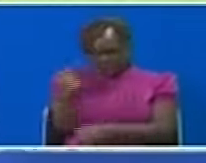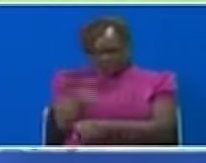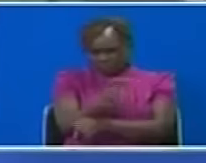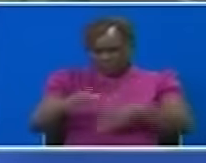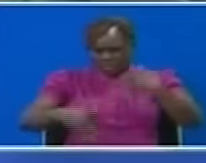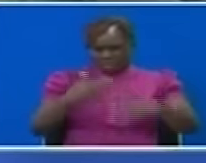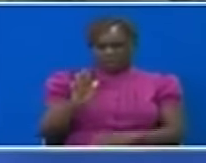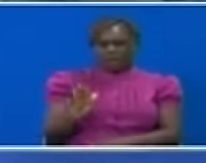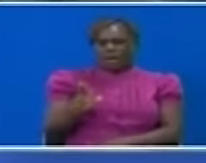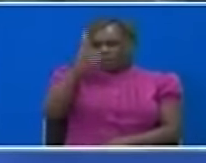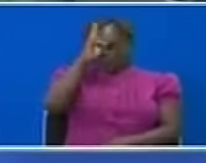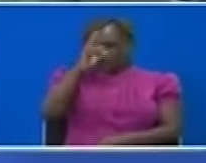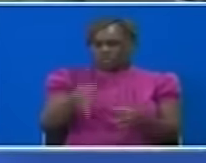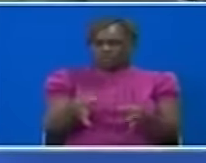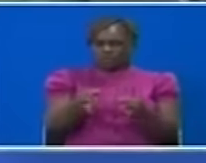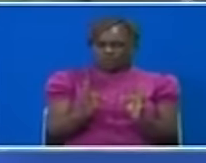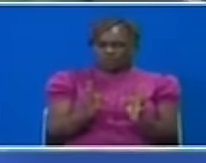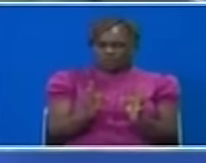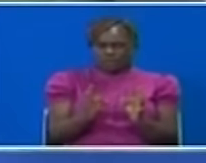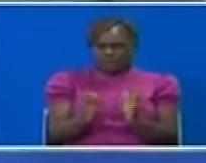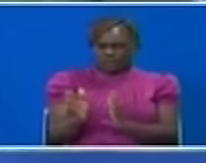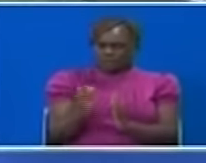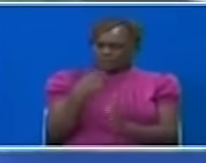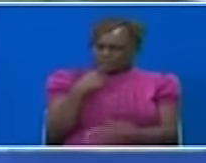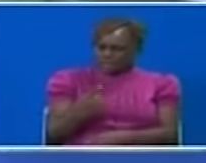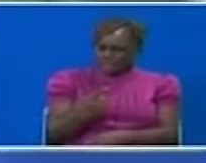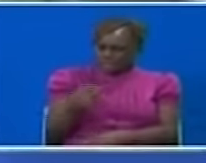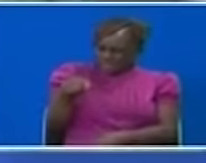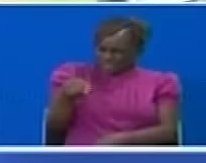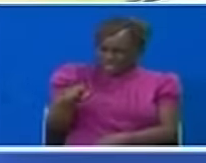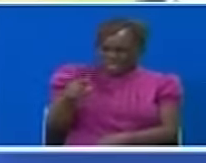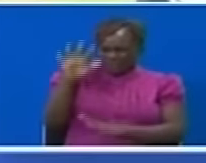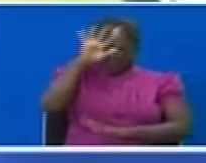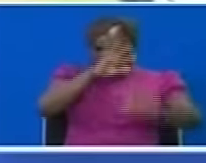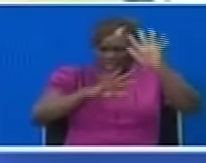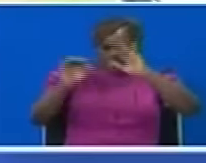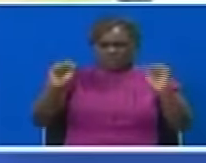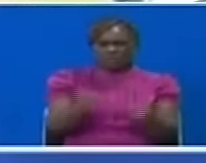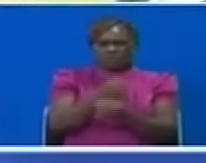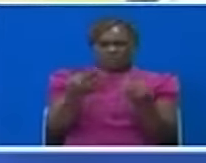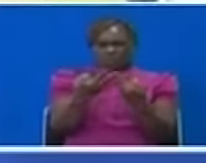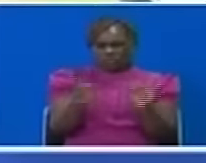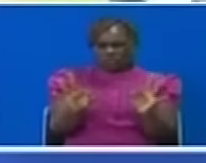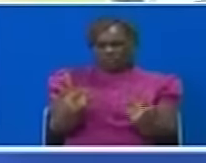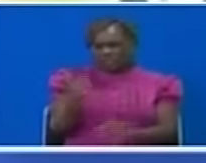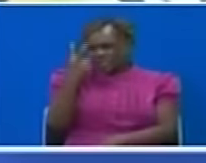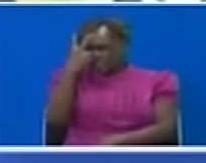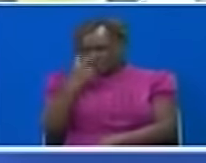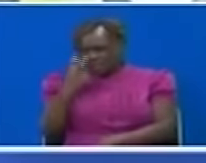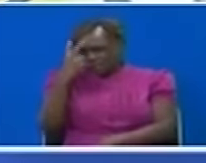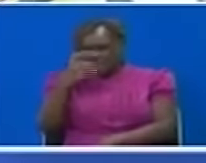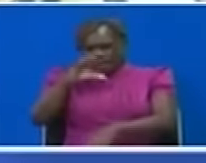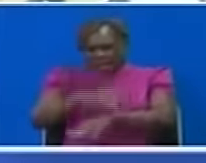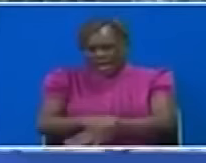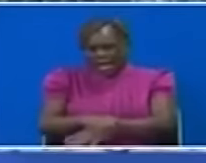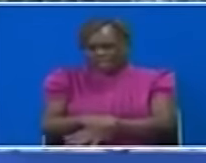behavior. Police officers reconstructing the events say Masla was frustrated that he could not free the terror suspect and grabbed a gun